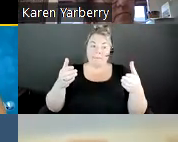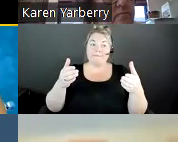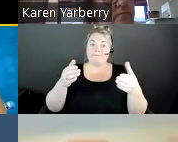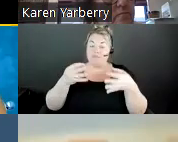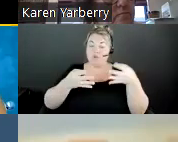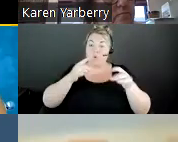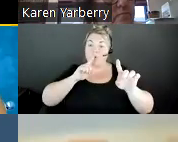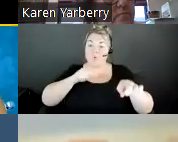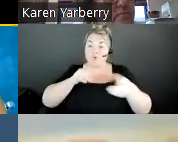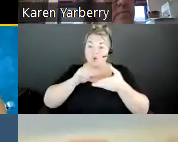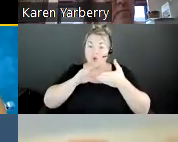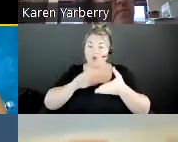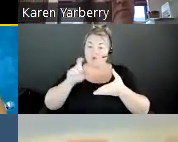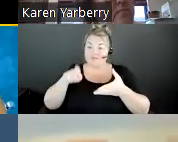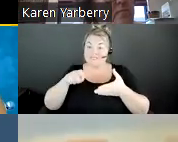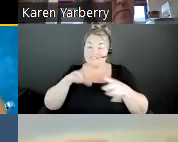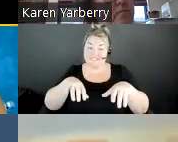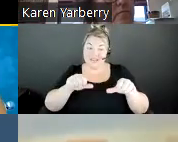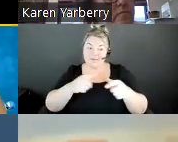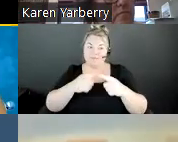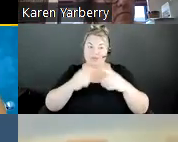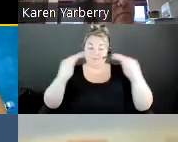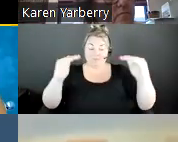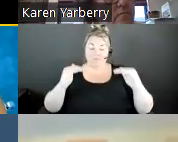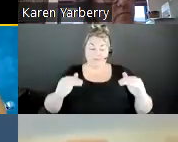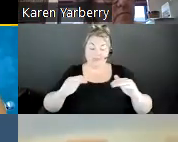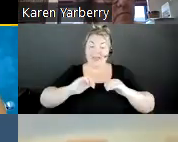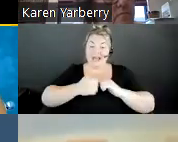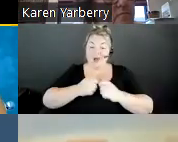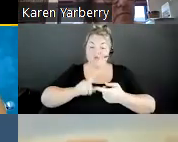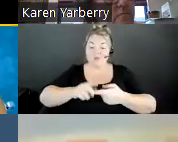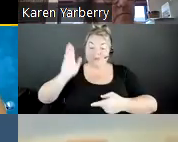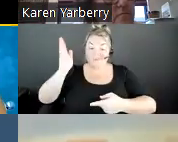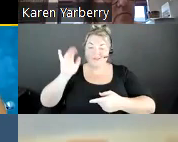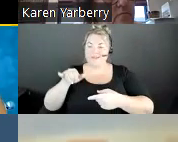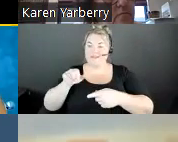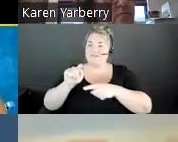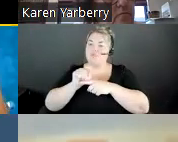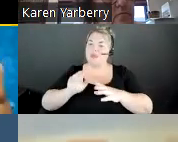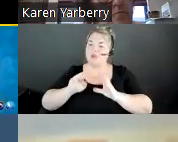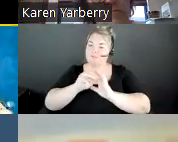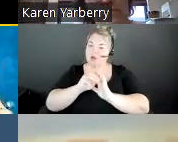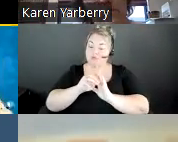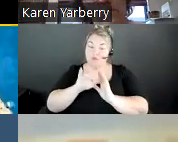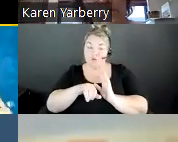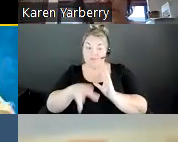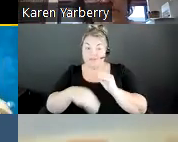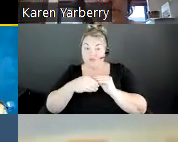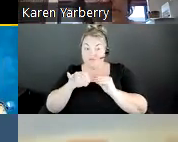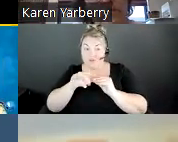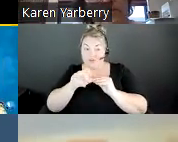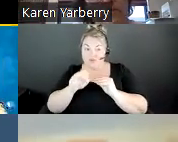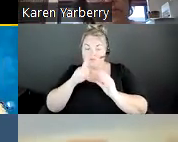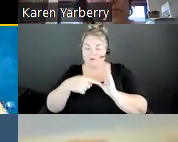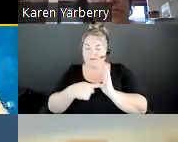learners need to take. And then how to present is the trainer module. These additional features I will demonstrate here for